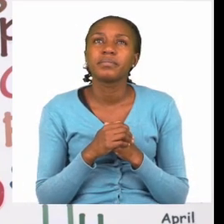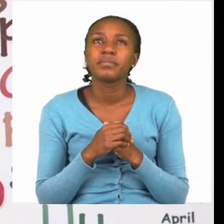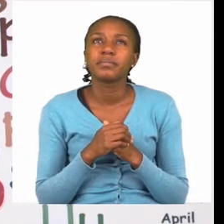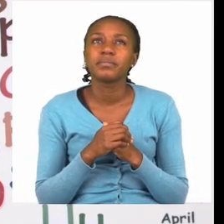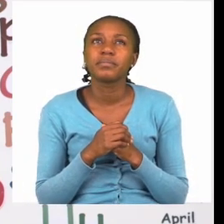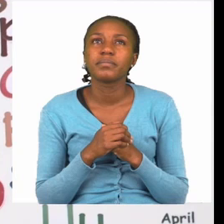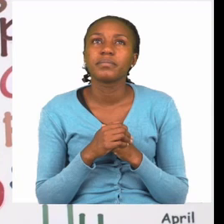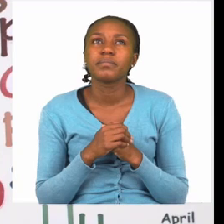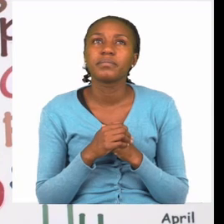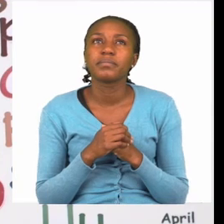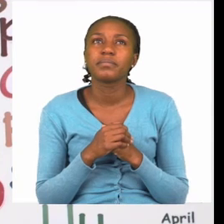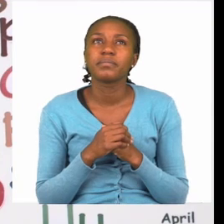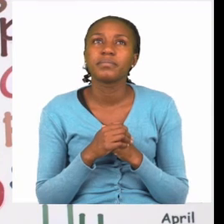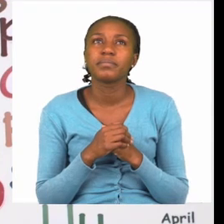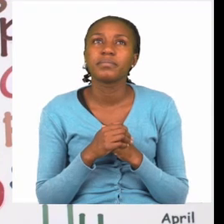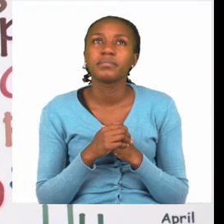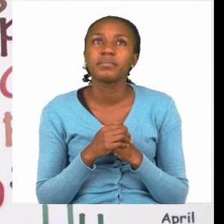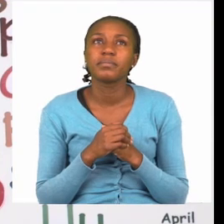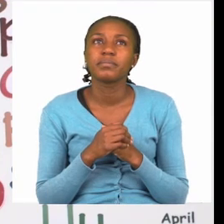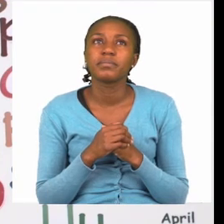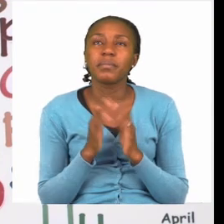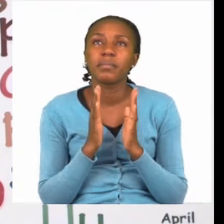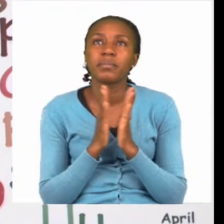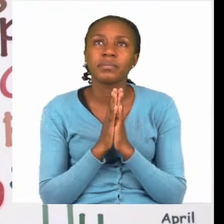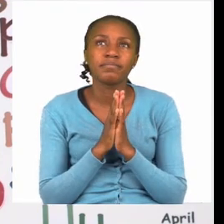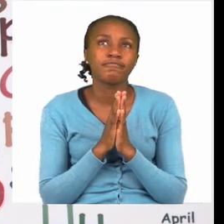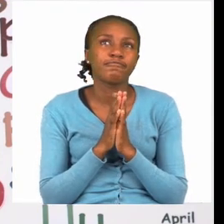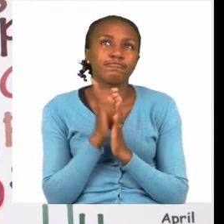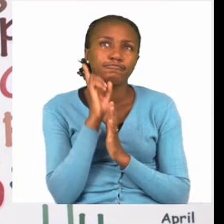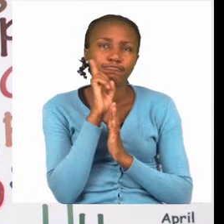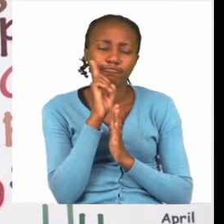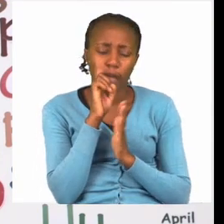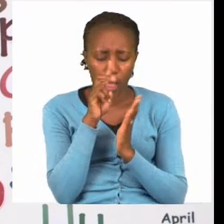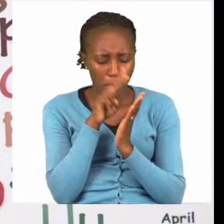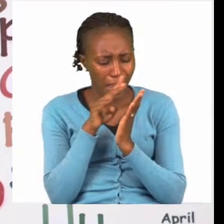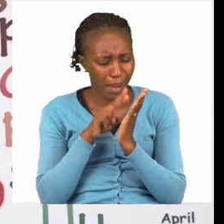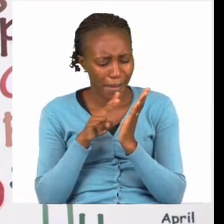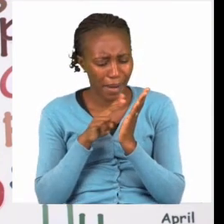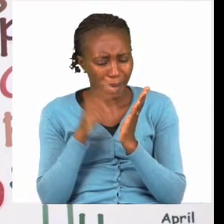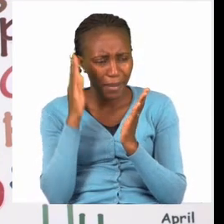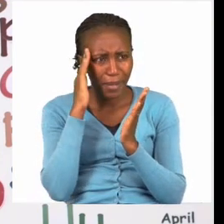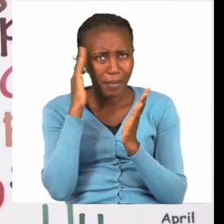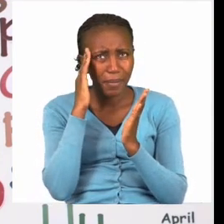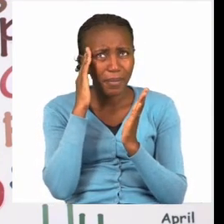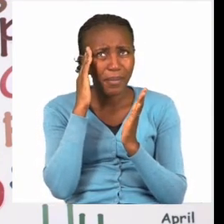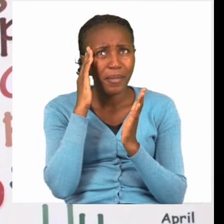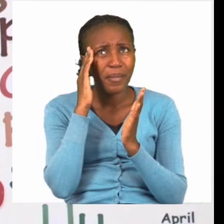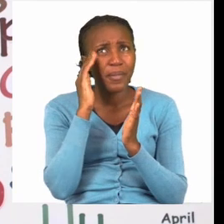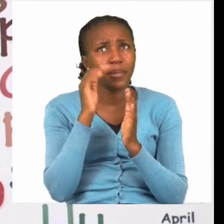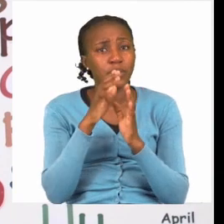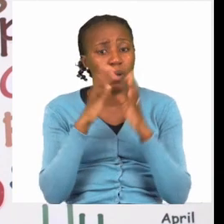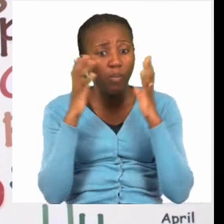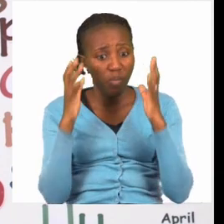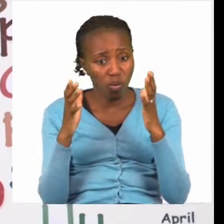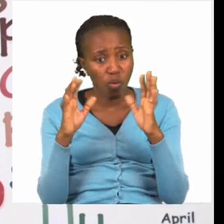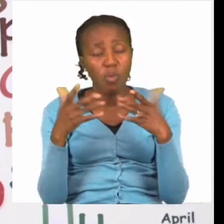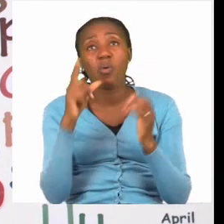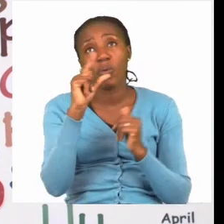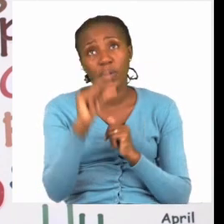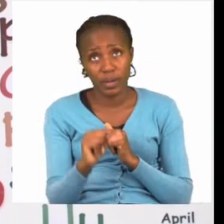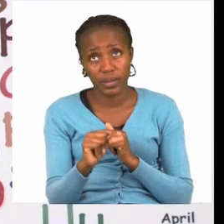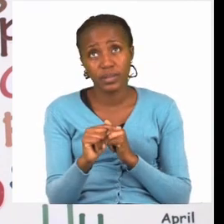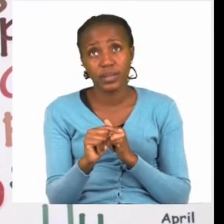water. So you need to carefully read your instructions to make sure that you circle the right